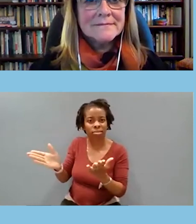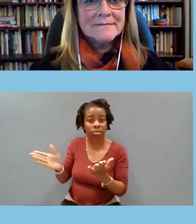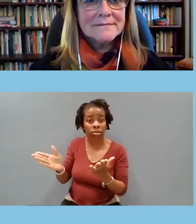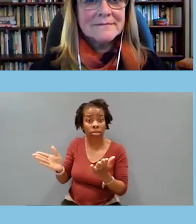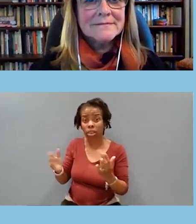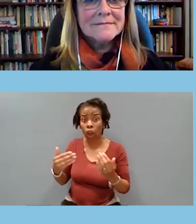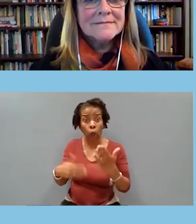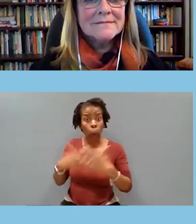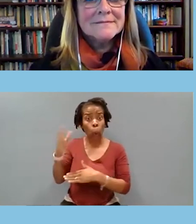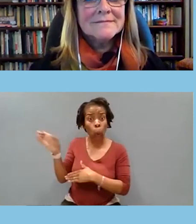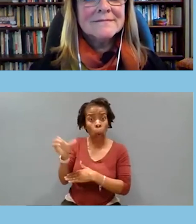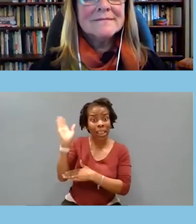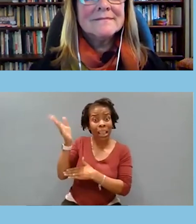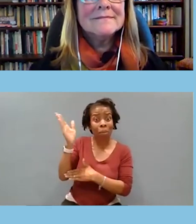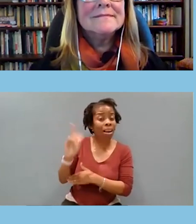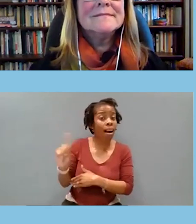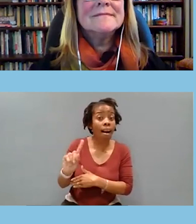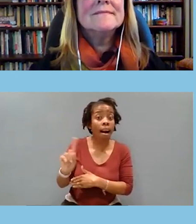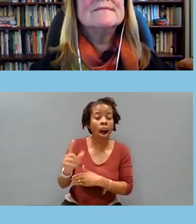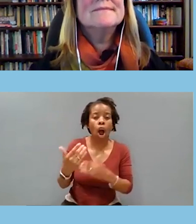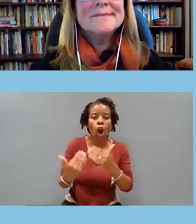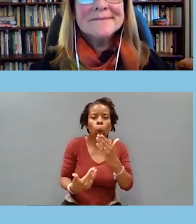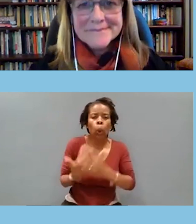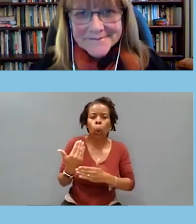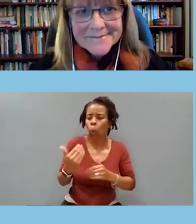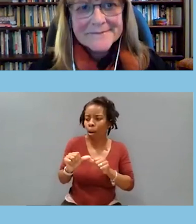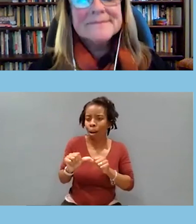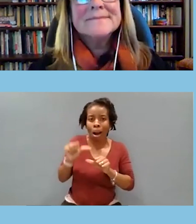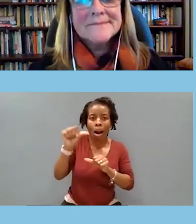speaker, but it's like a moment, it's a new arrival,